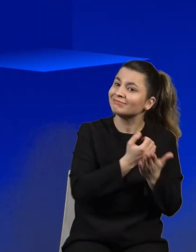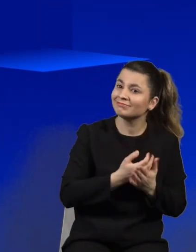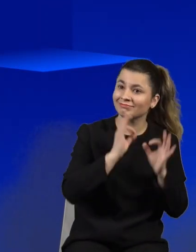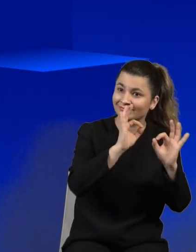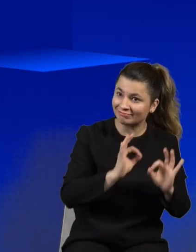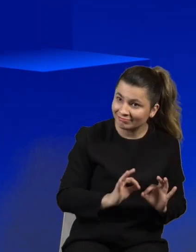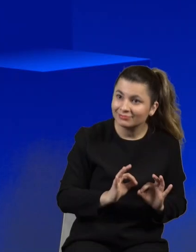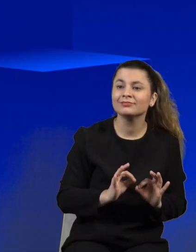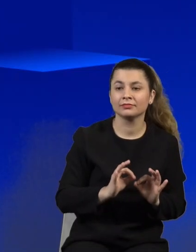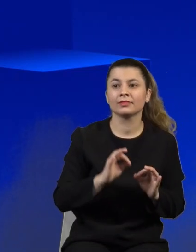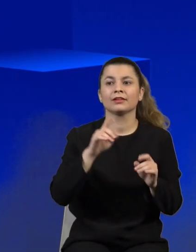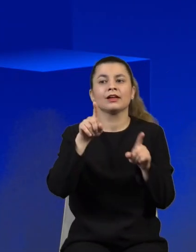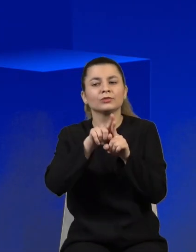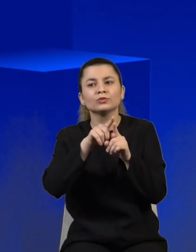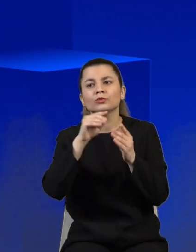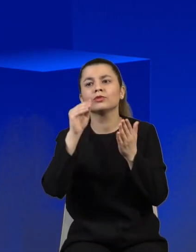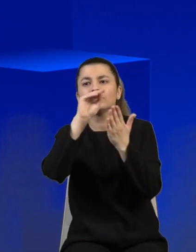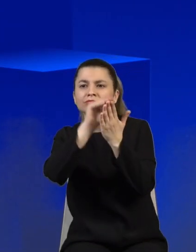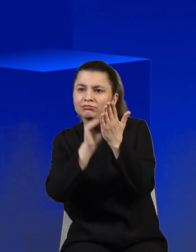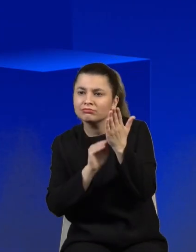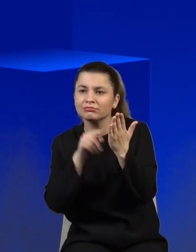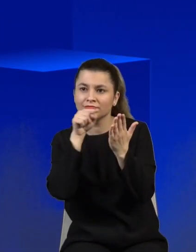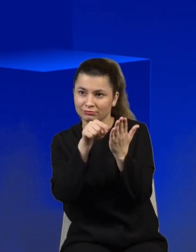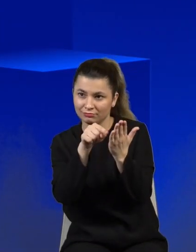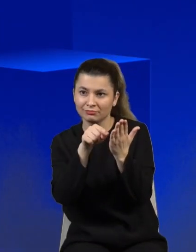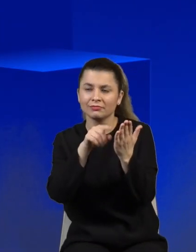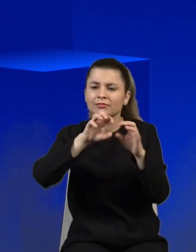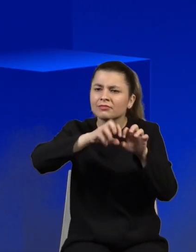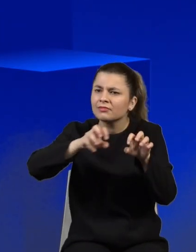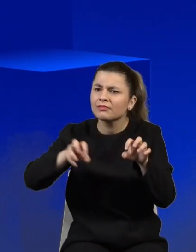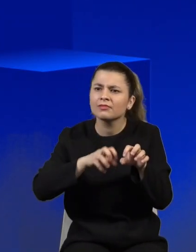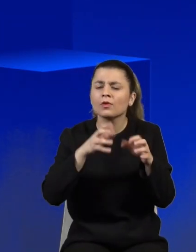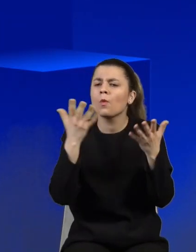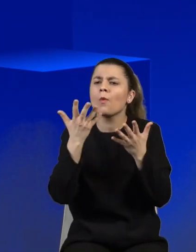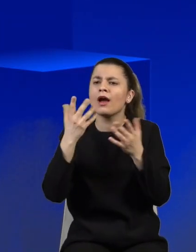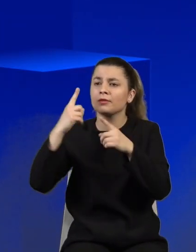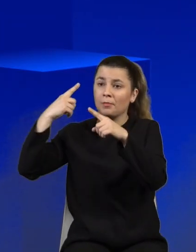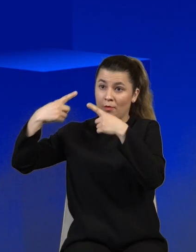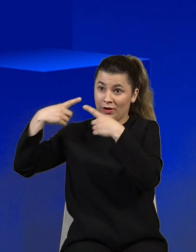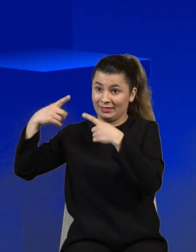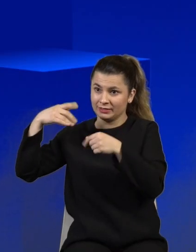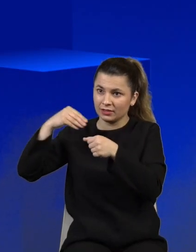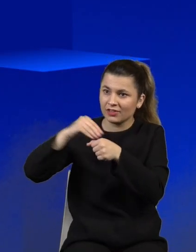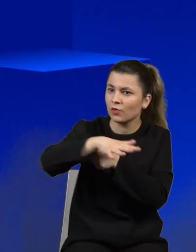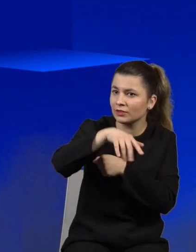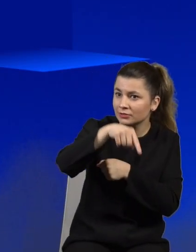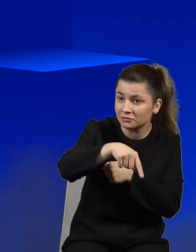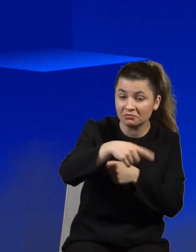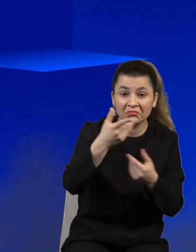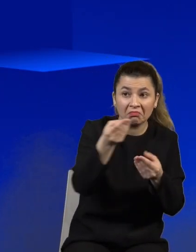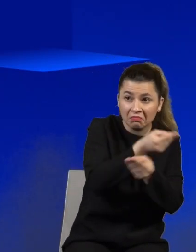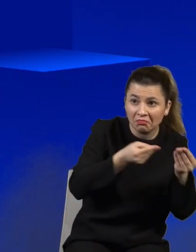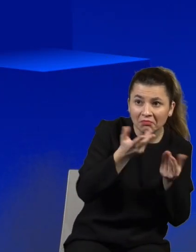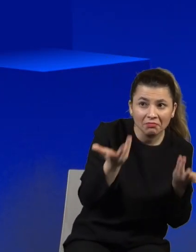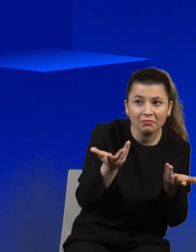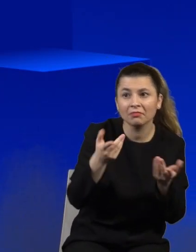cohesion policy contributed, like economic, social, territorial cohesion, green